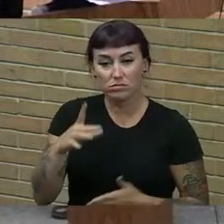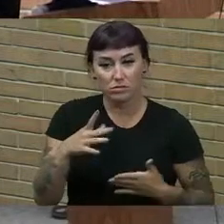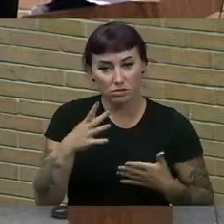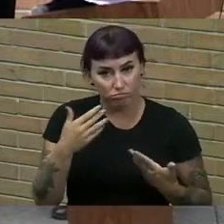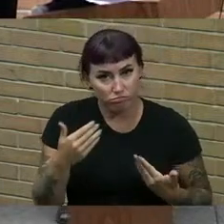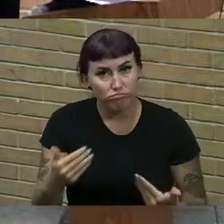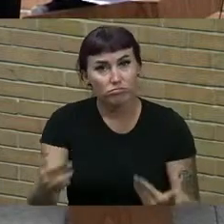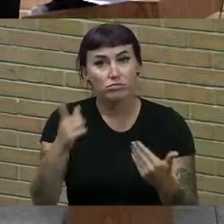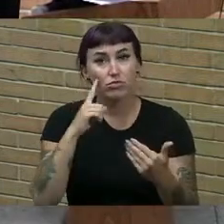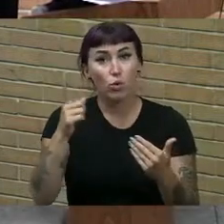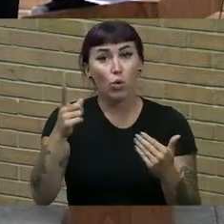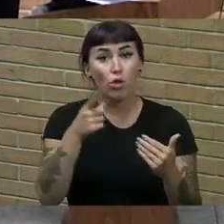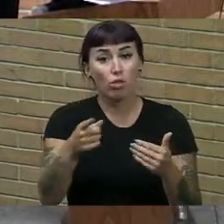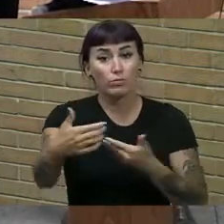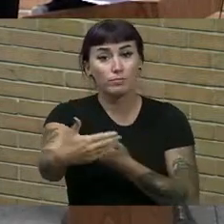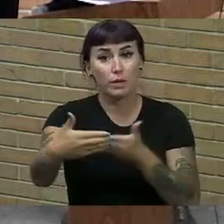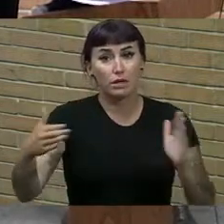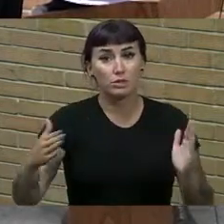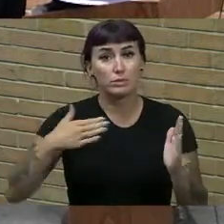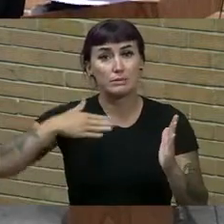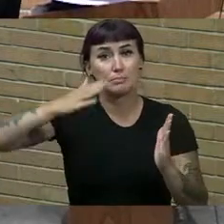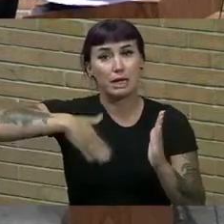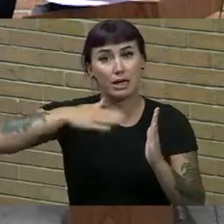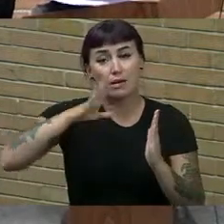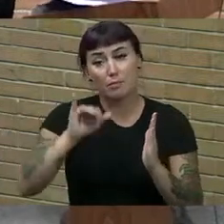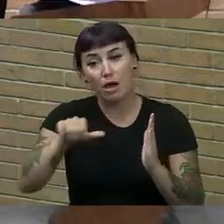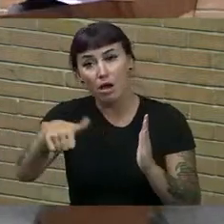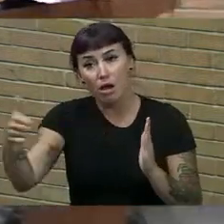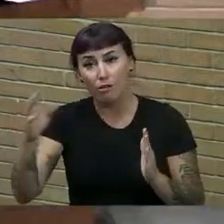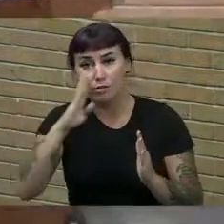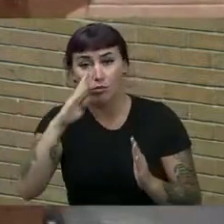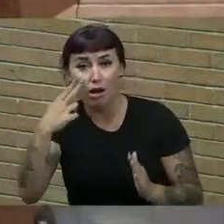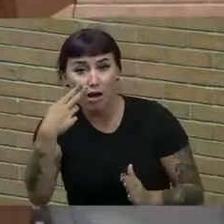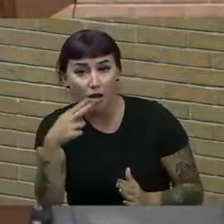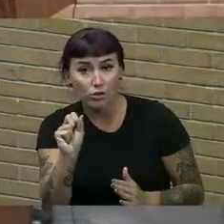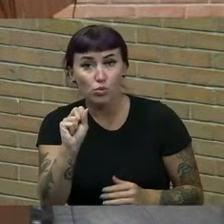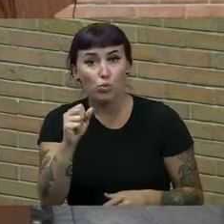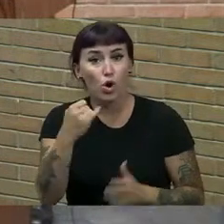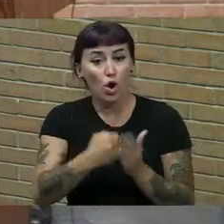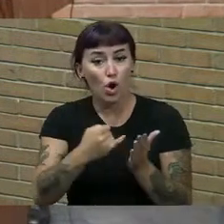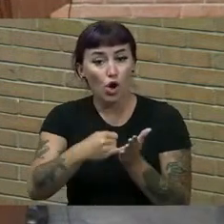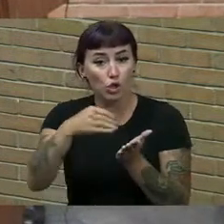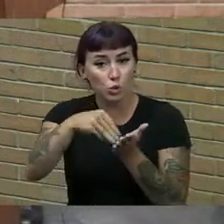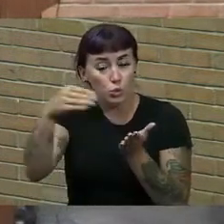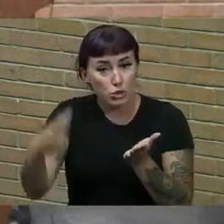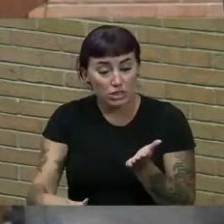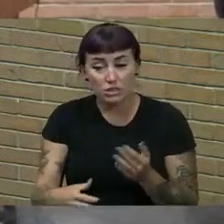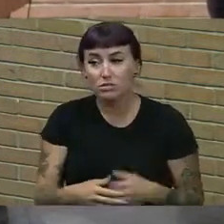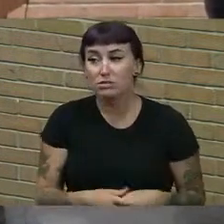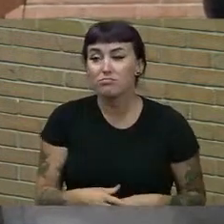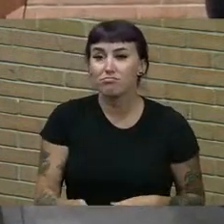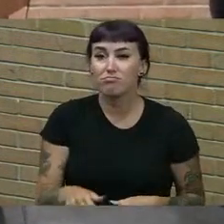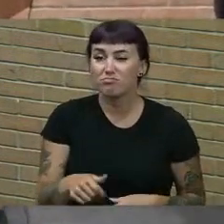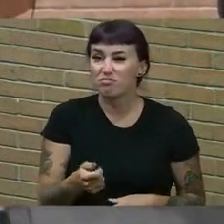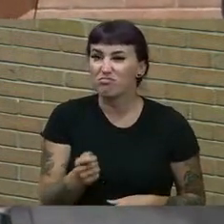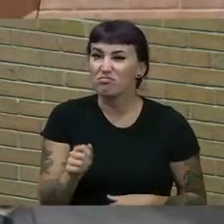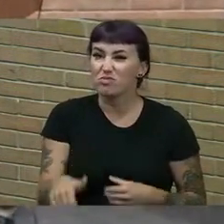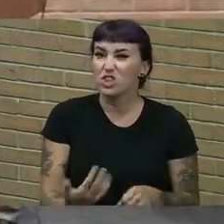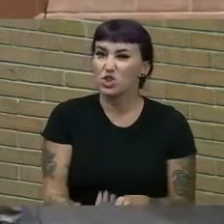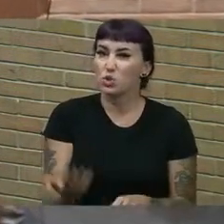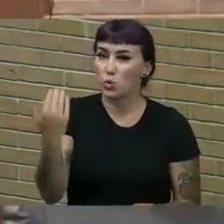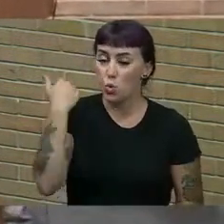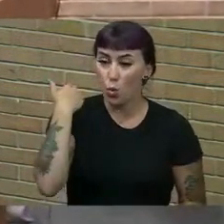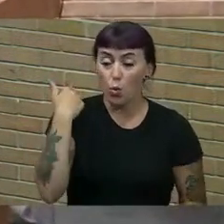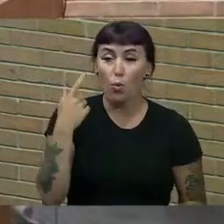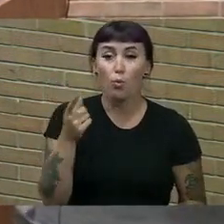boxes painted by other Brighton High School art students several years ago.